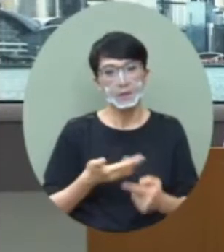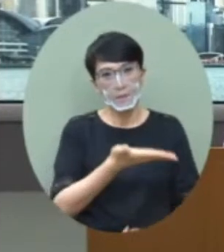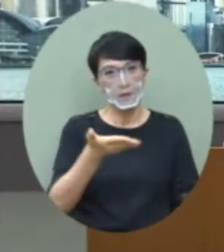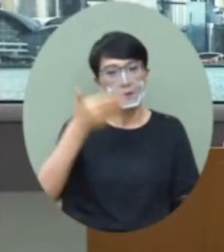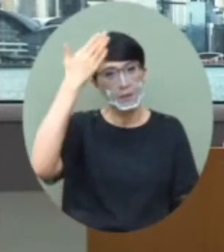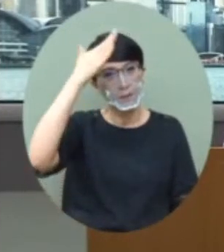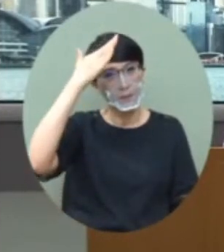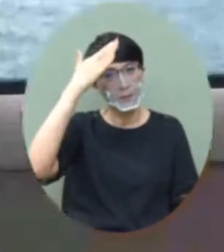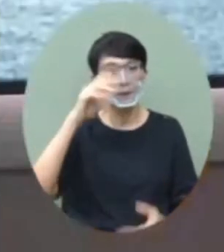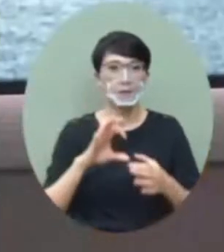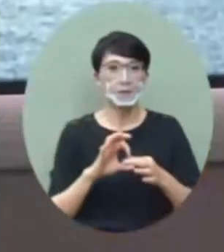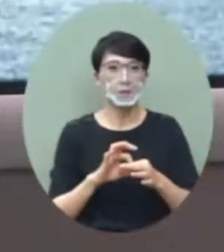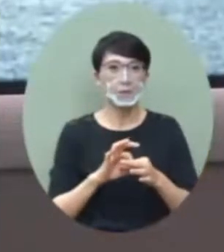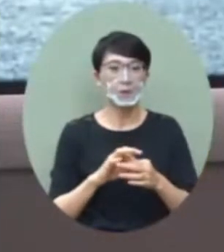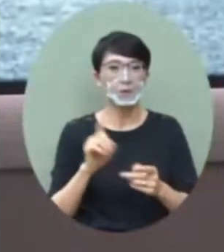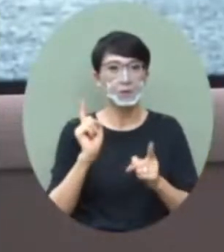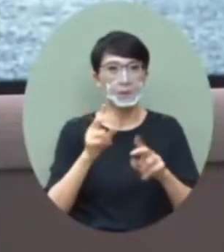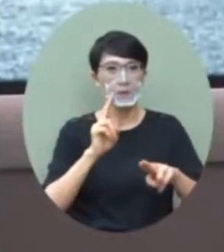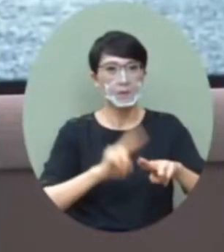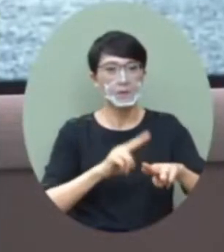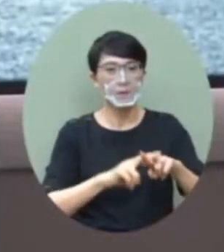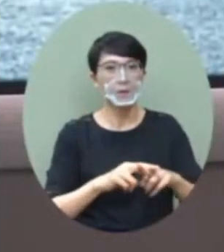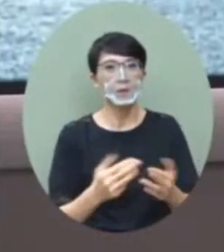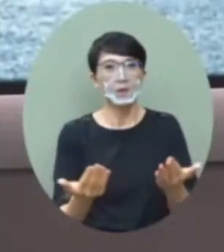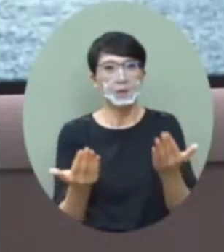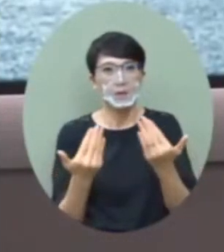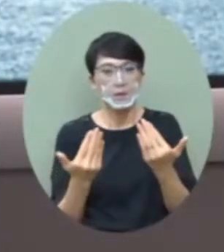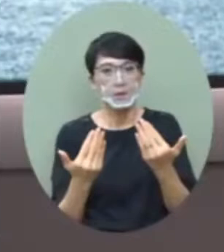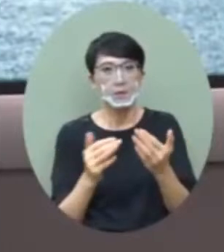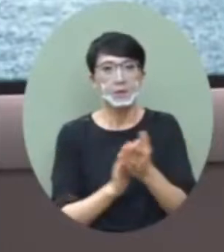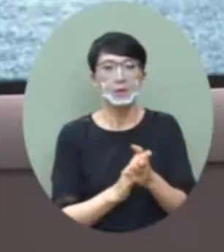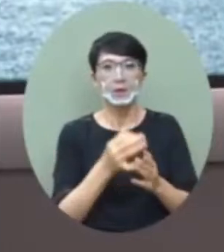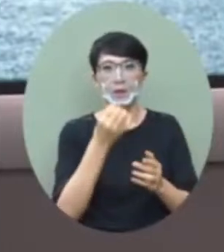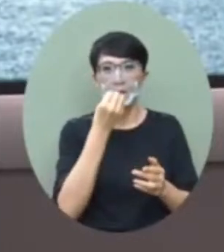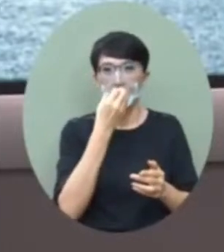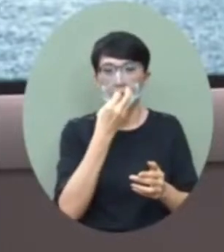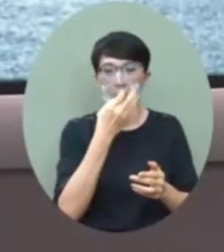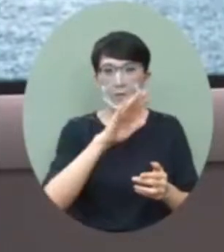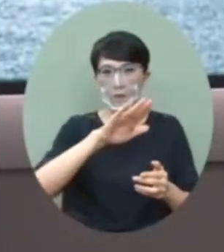that we adopt a collaborative approach